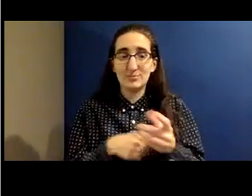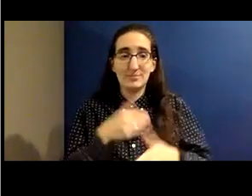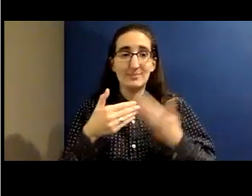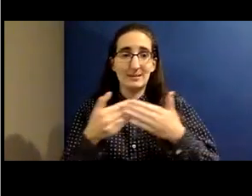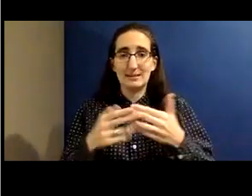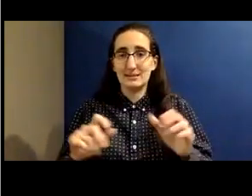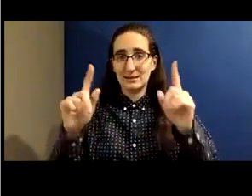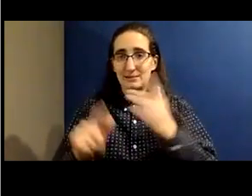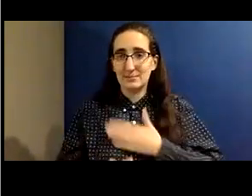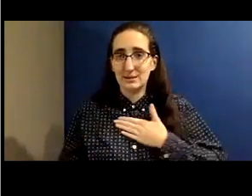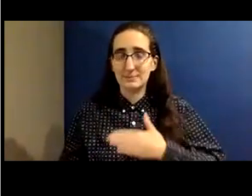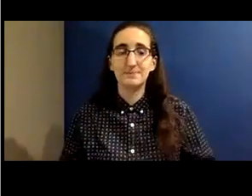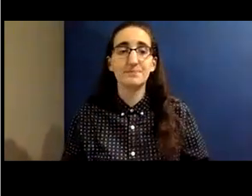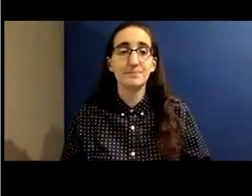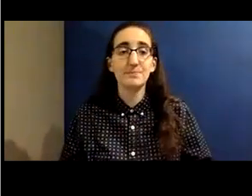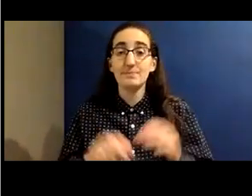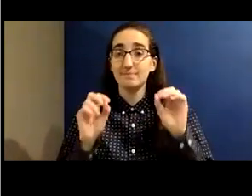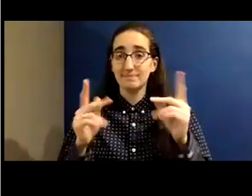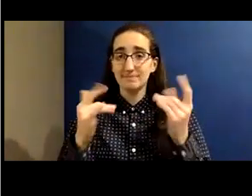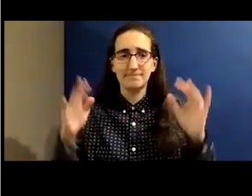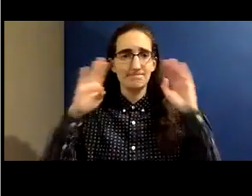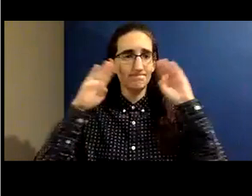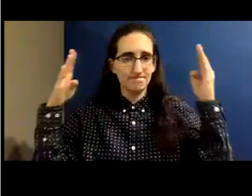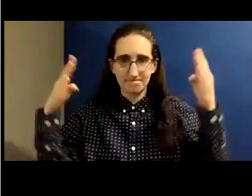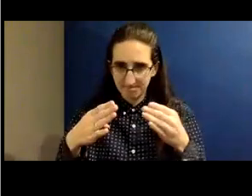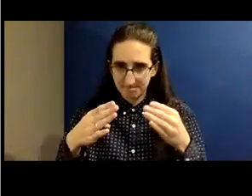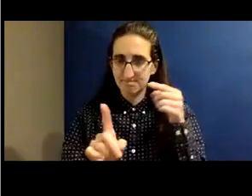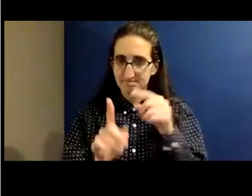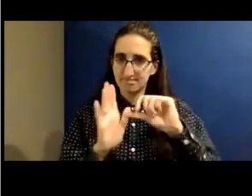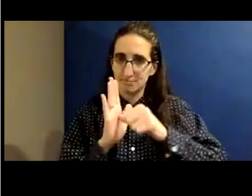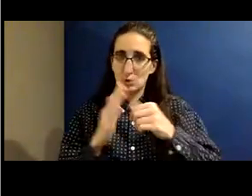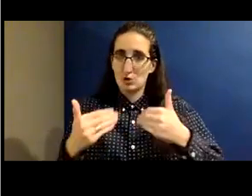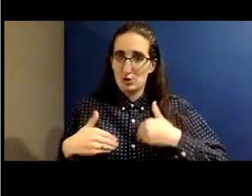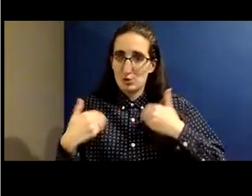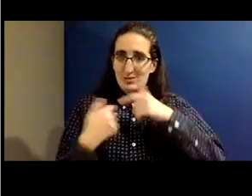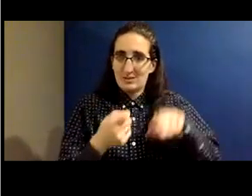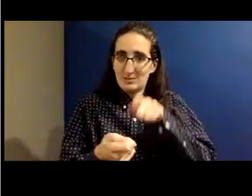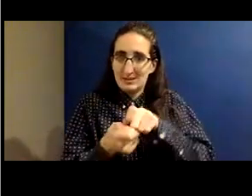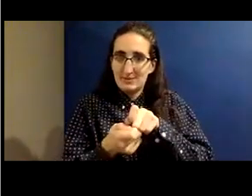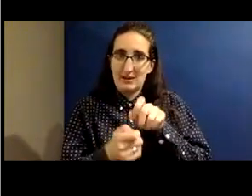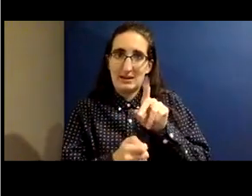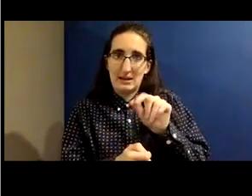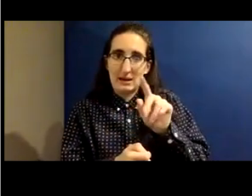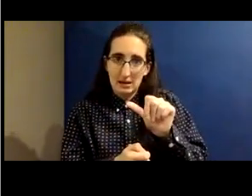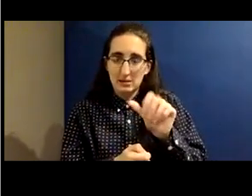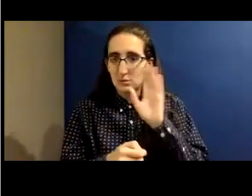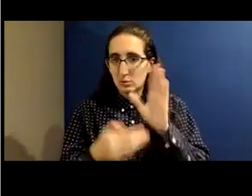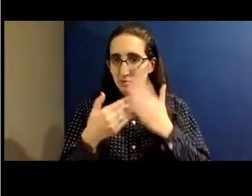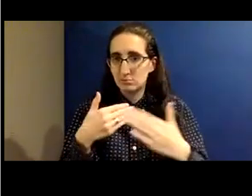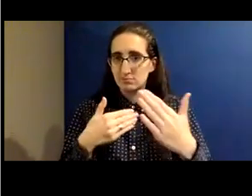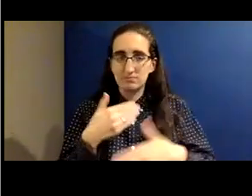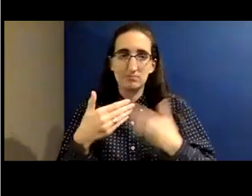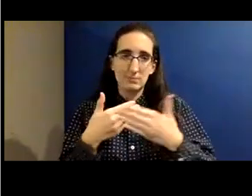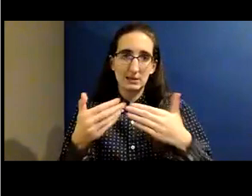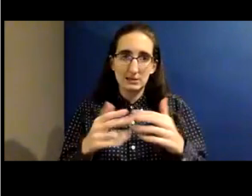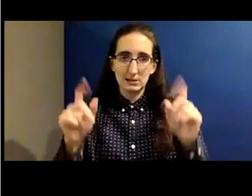please. All right, so I'm going to focus a little bit more on youth-specific data. Next slide.